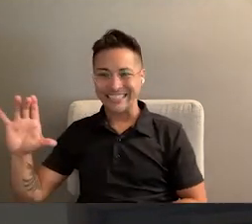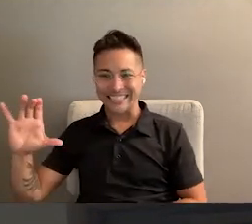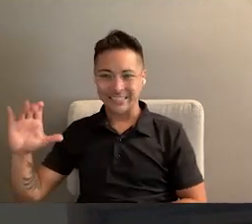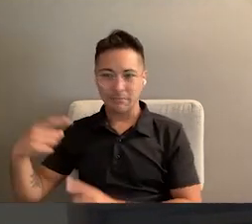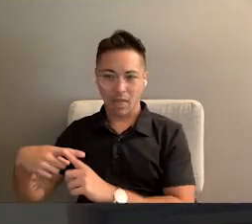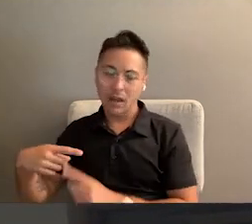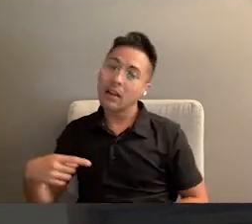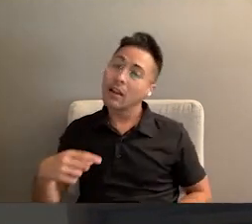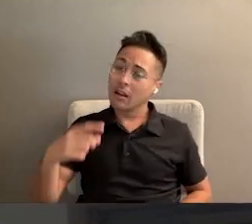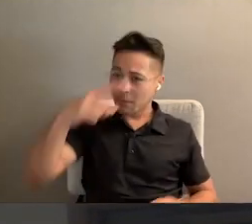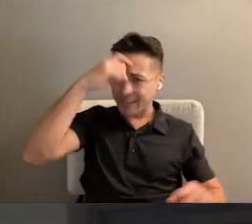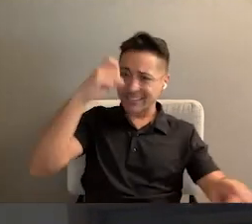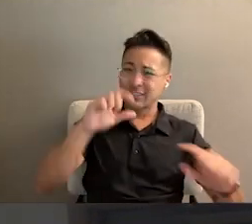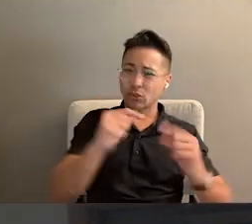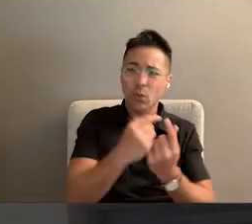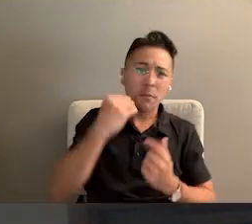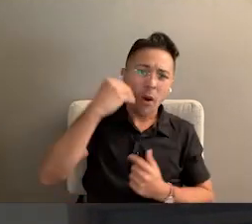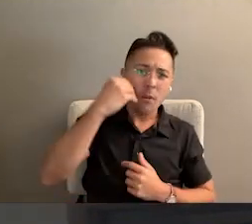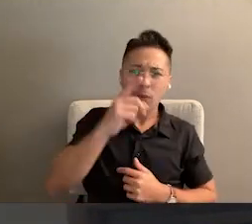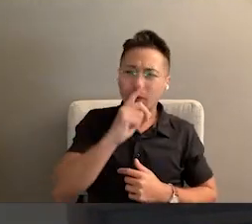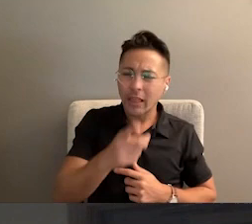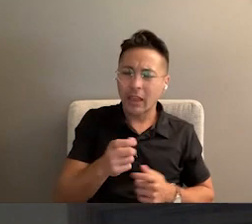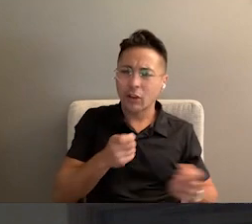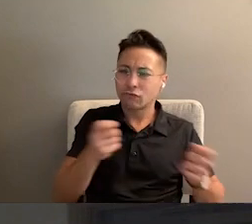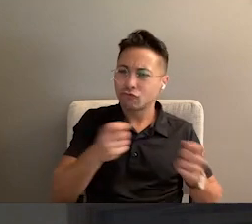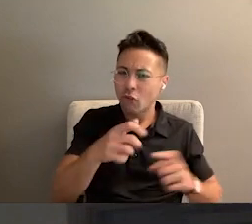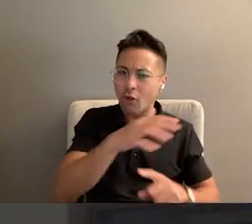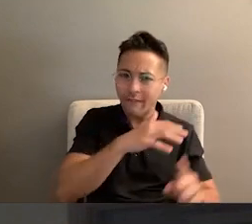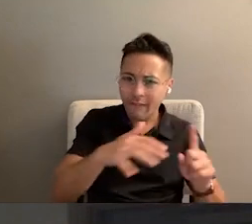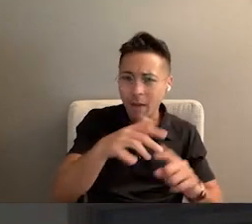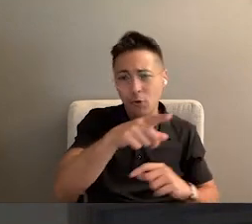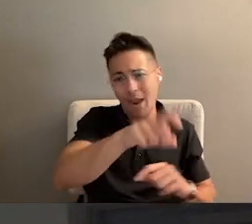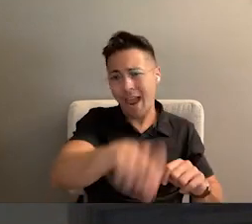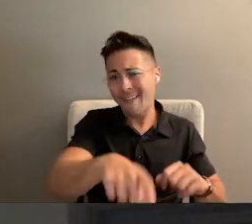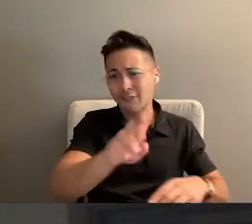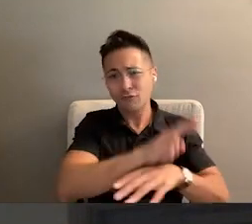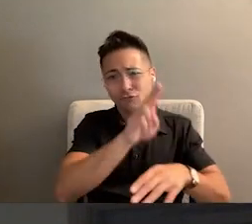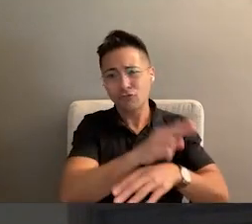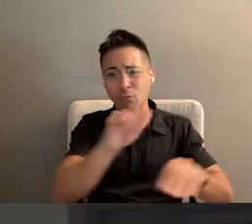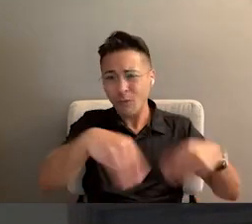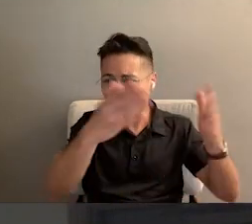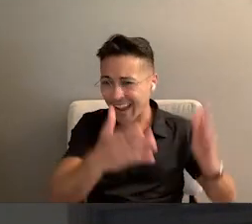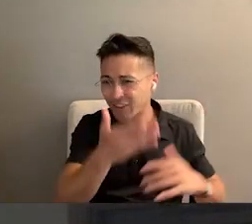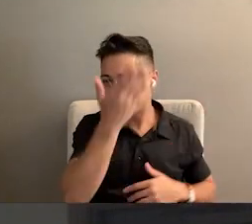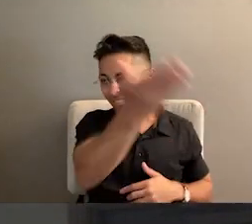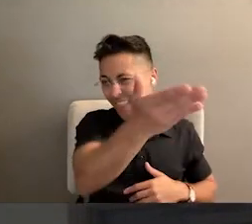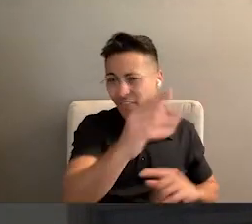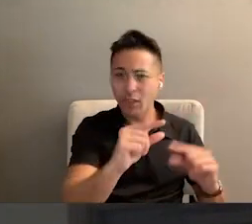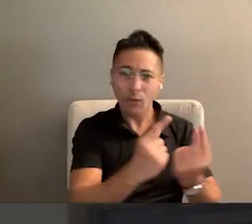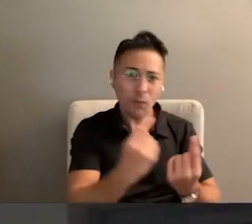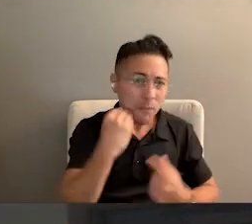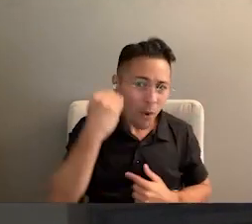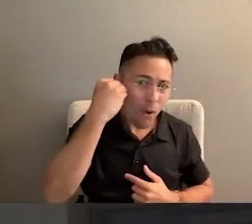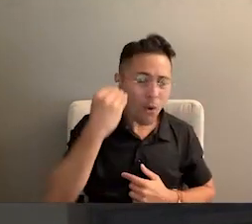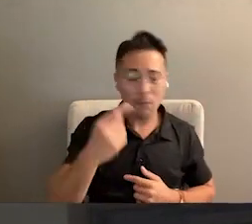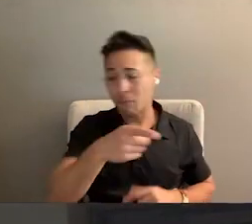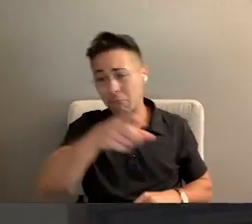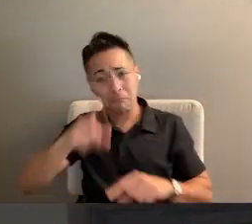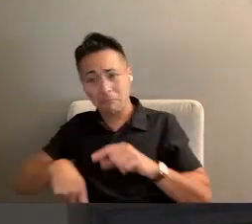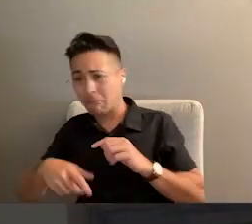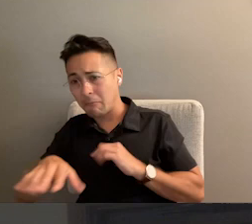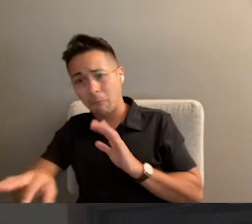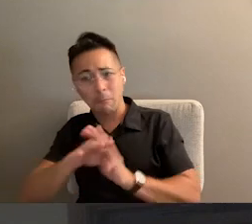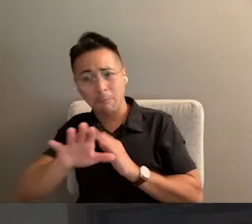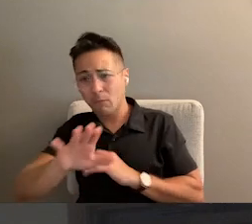CDC. The reason for that, group homes are very controlled environments, controlled in that you have to use the providers that the group